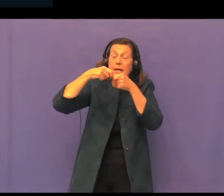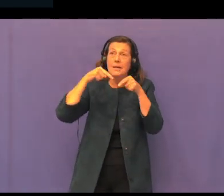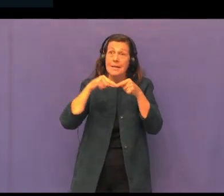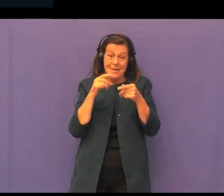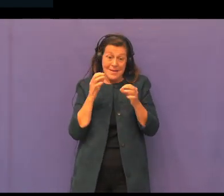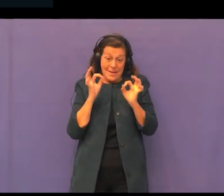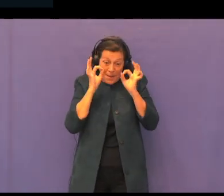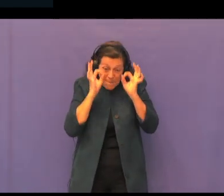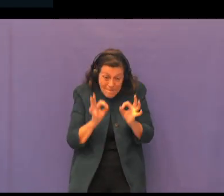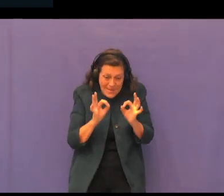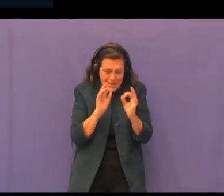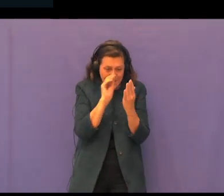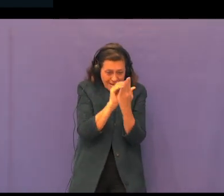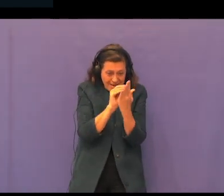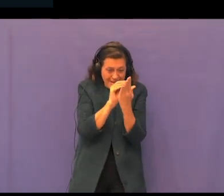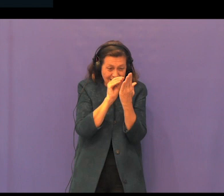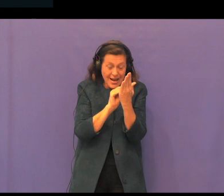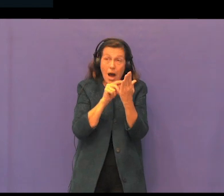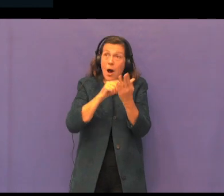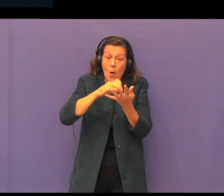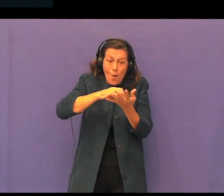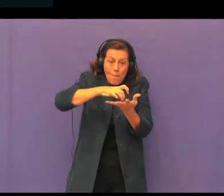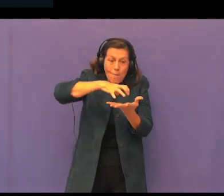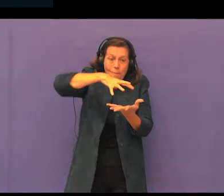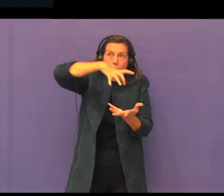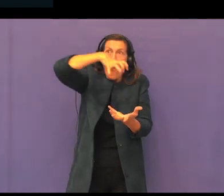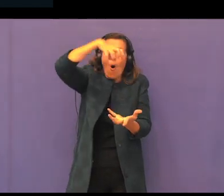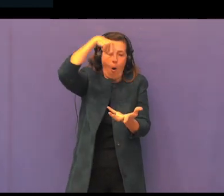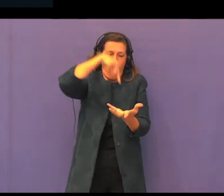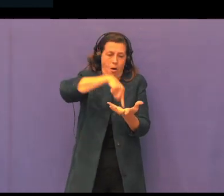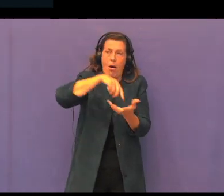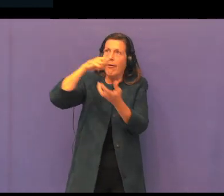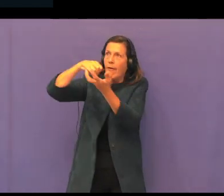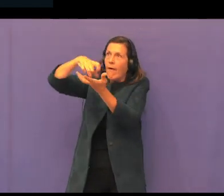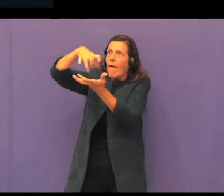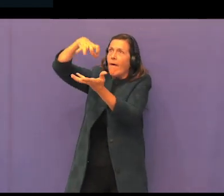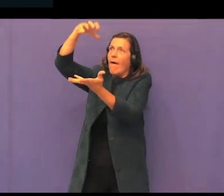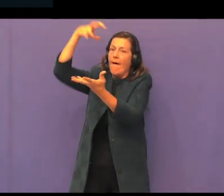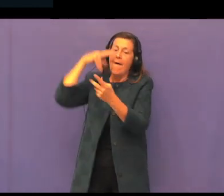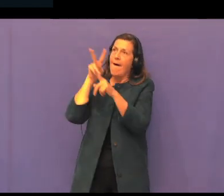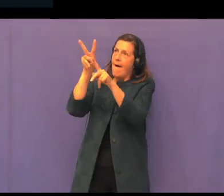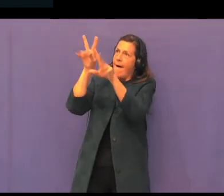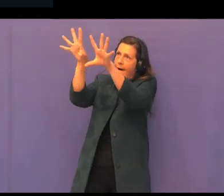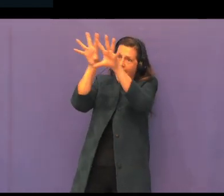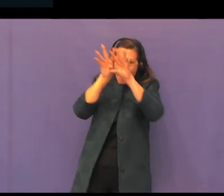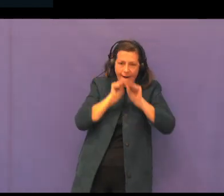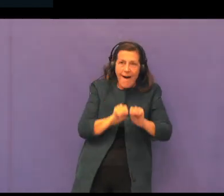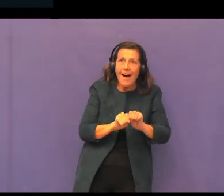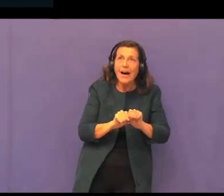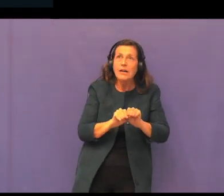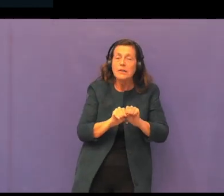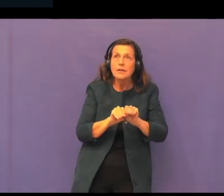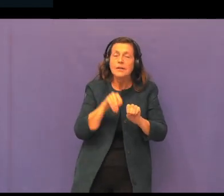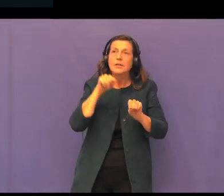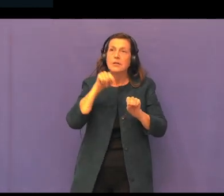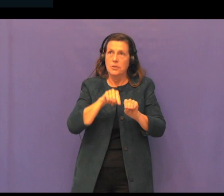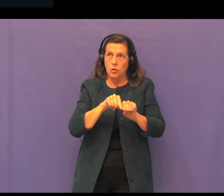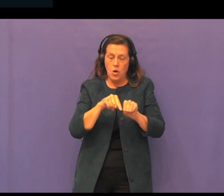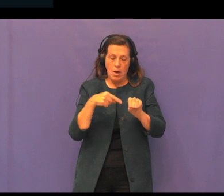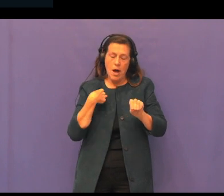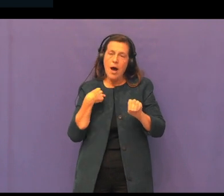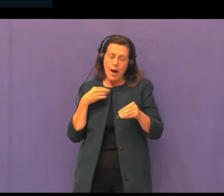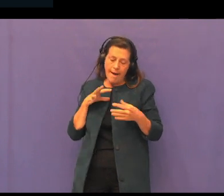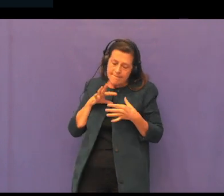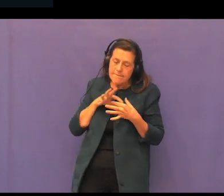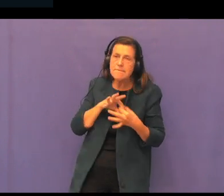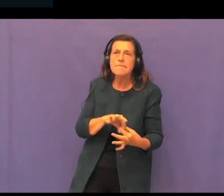about the more than human world, the more kind of implicated, the more involved you become in that world, because then you begin to realize it